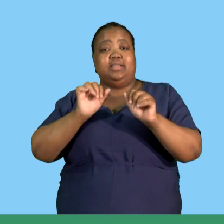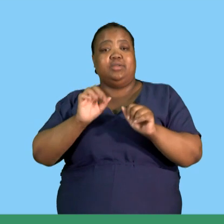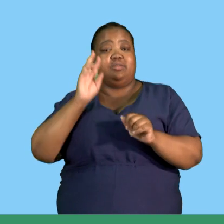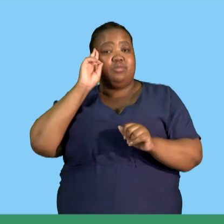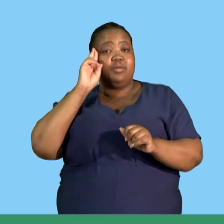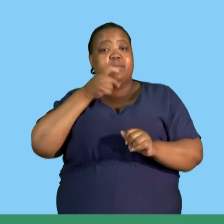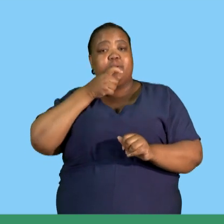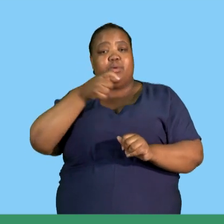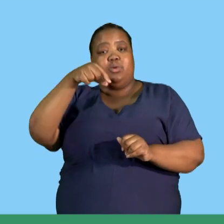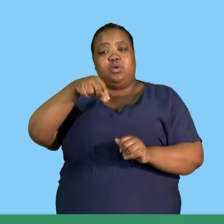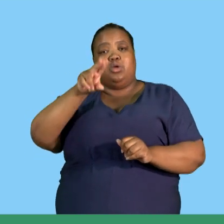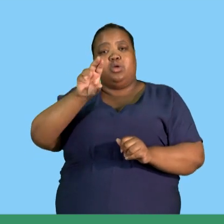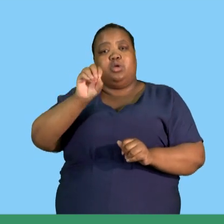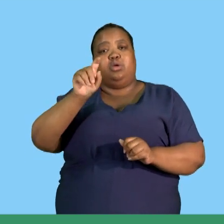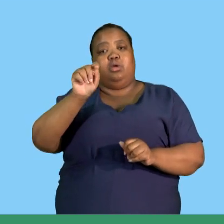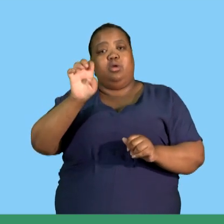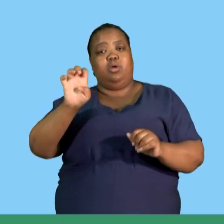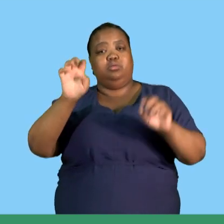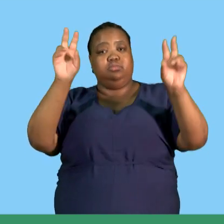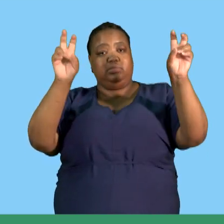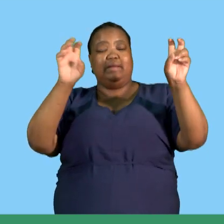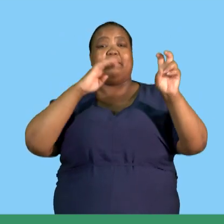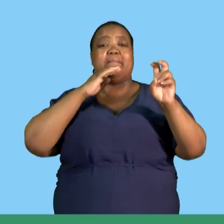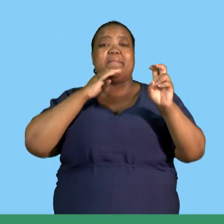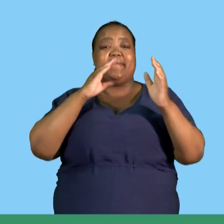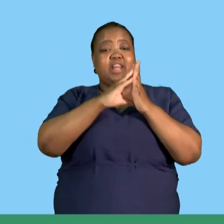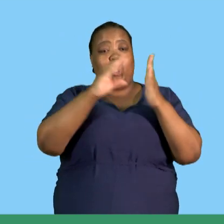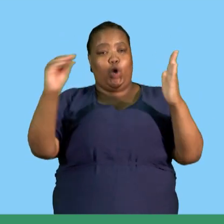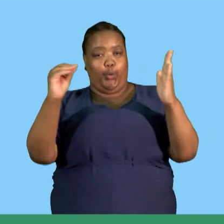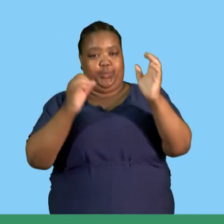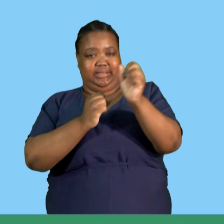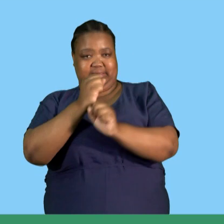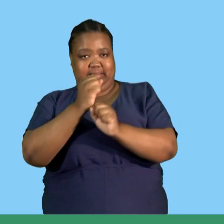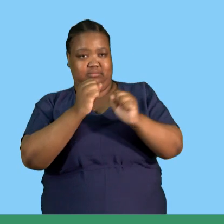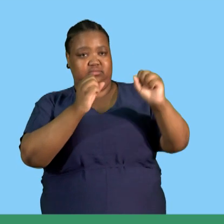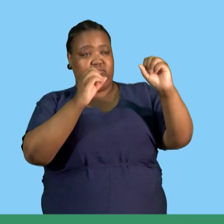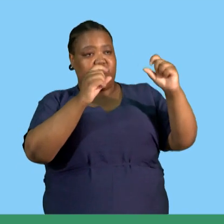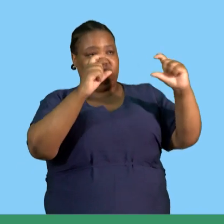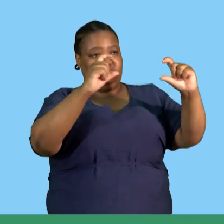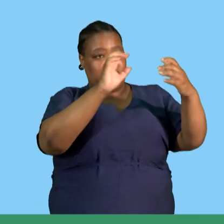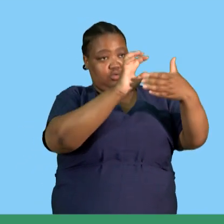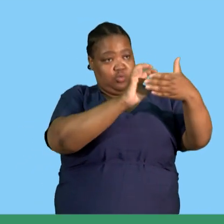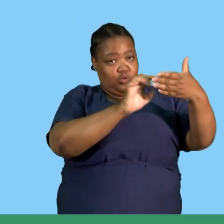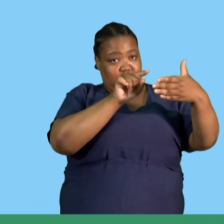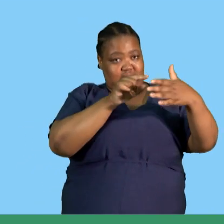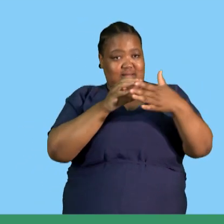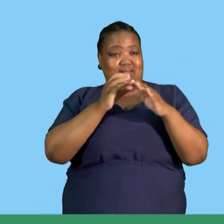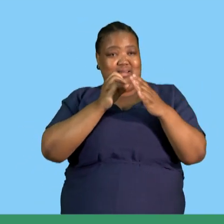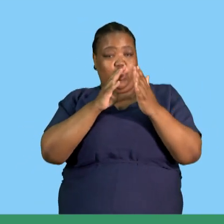say quote, they mean take it word for word as is from the scenario. Right. The second